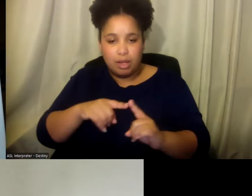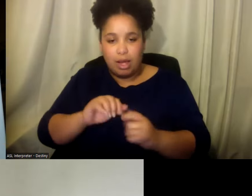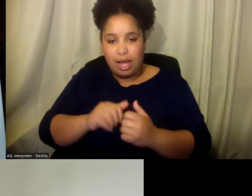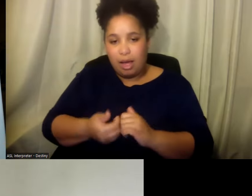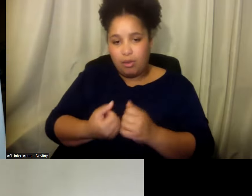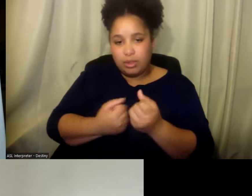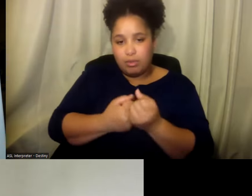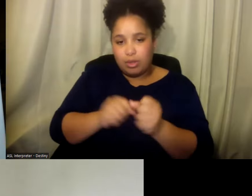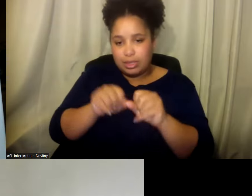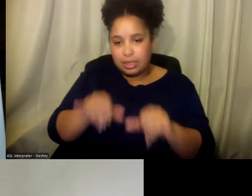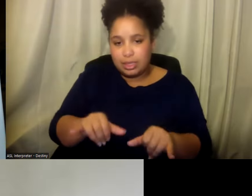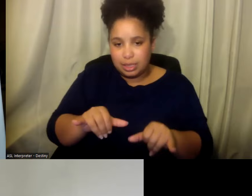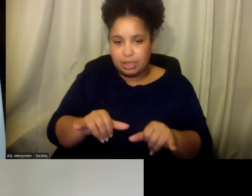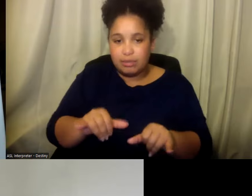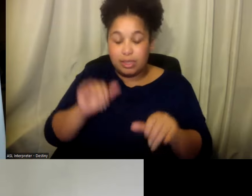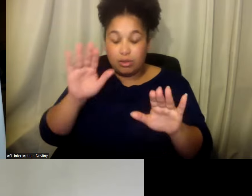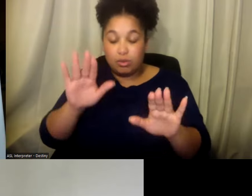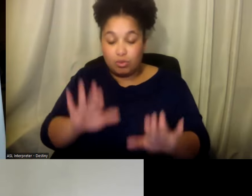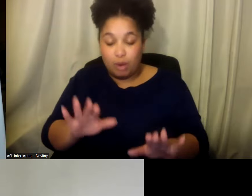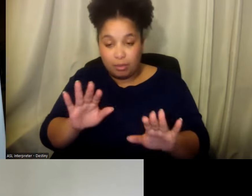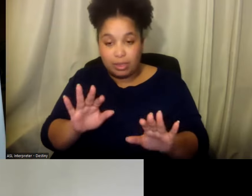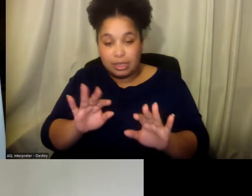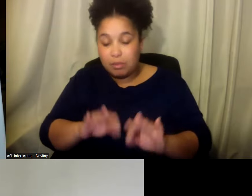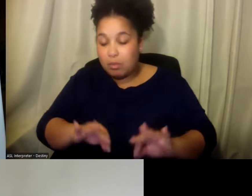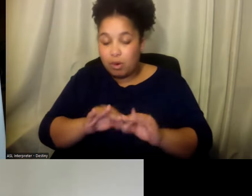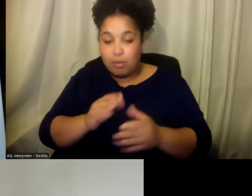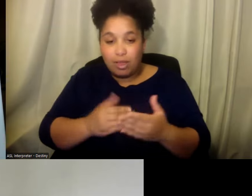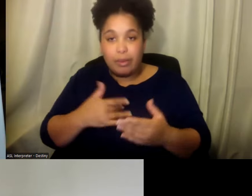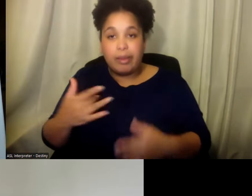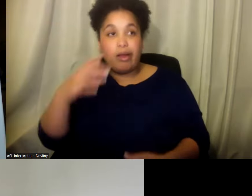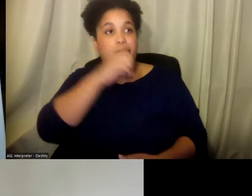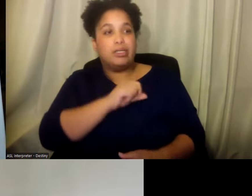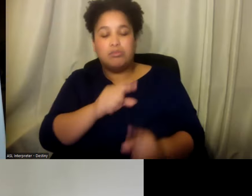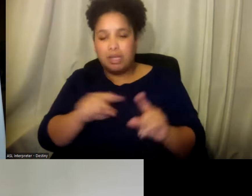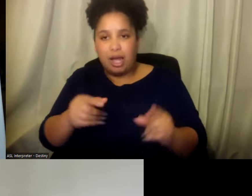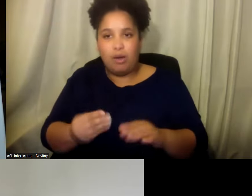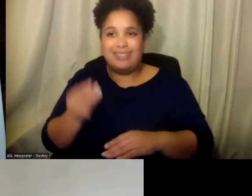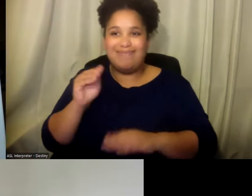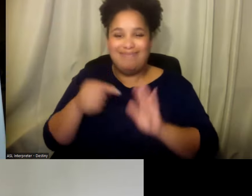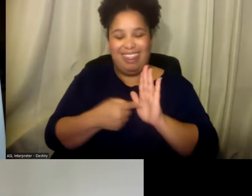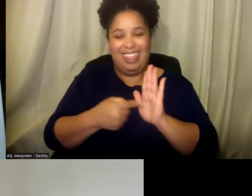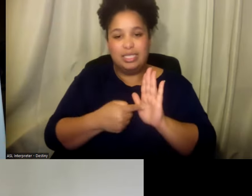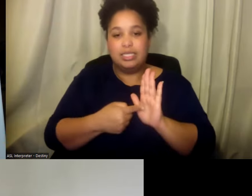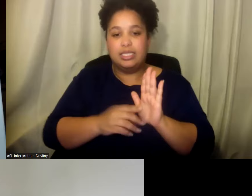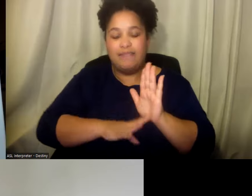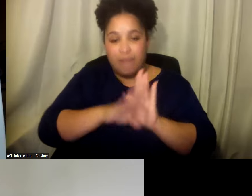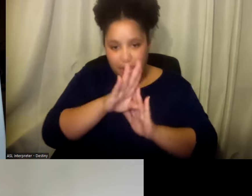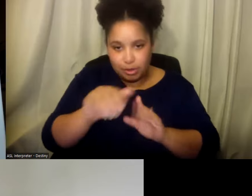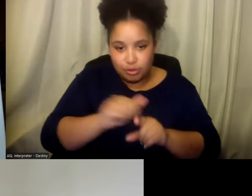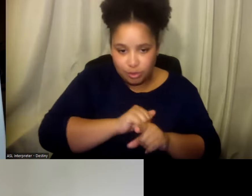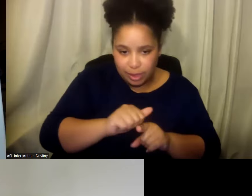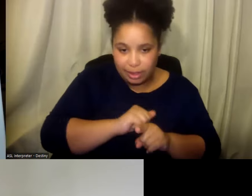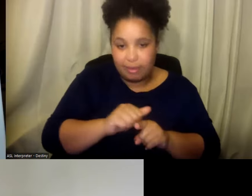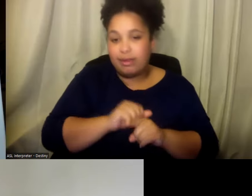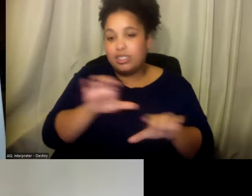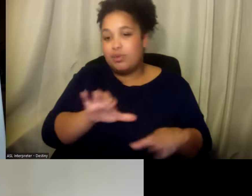support system is an incredibly key component that often gets missed. And that's why, again, we've developed this training. We're doing all this